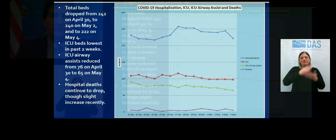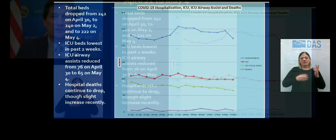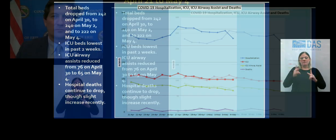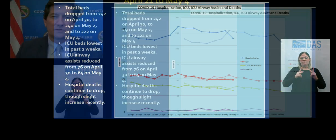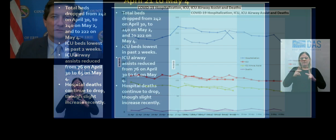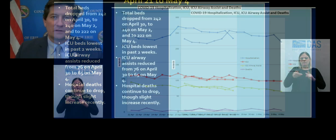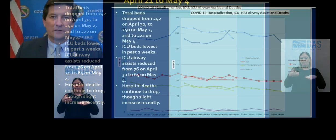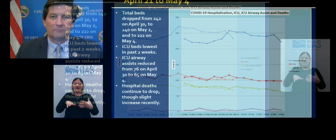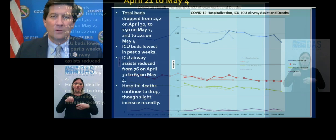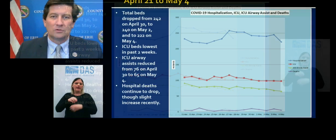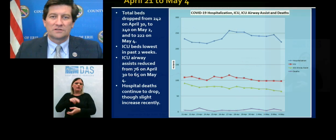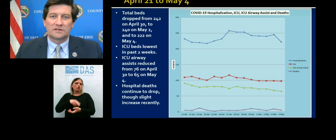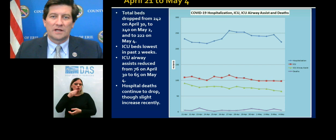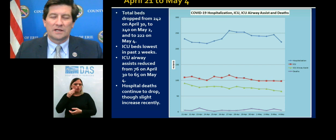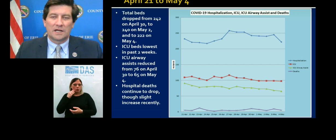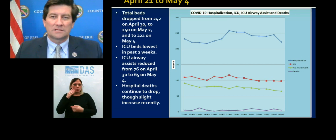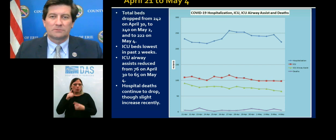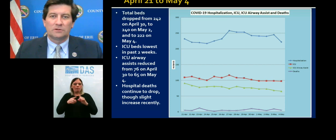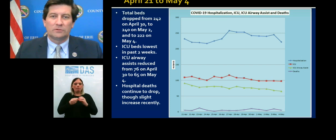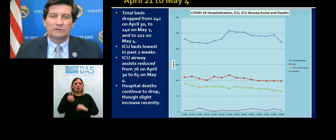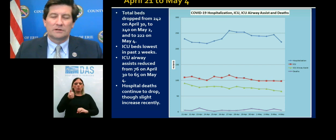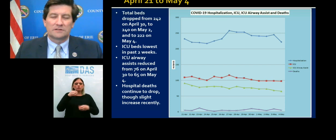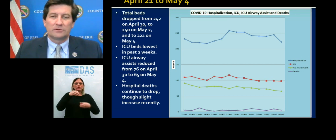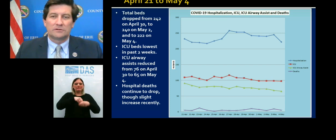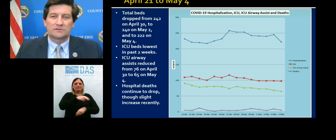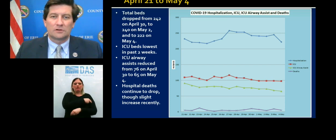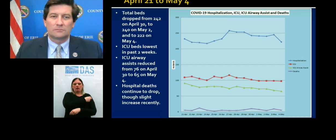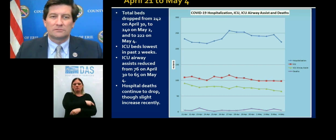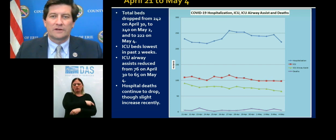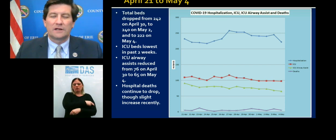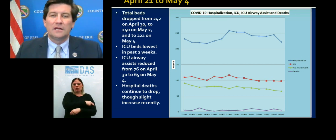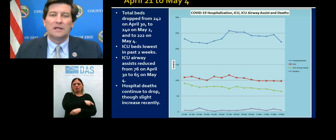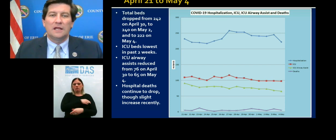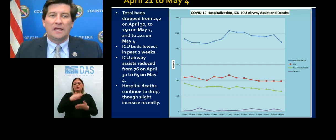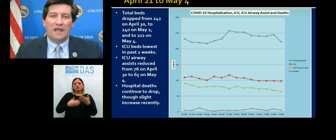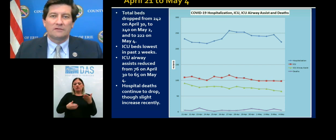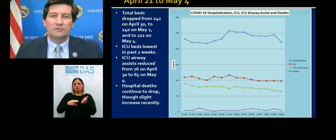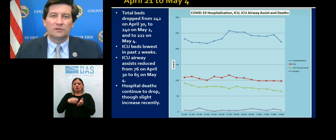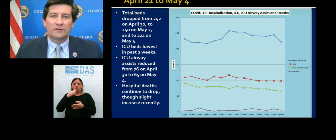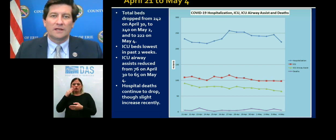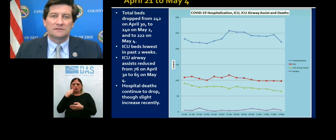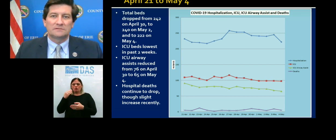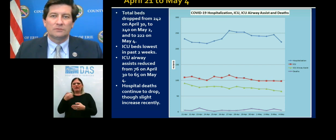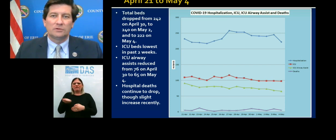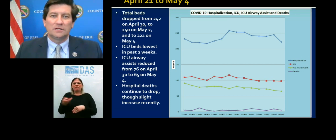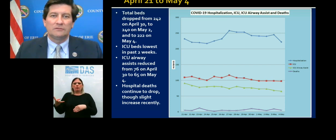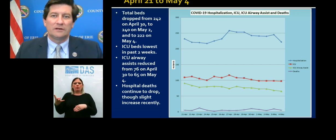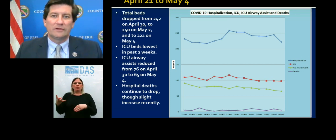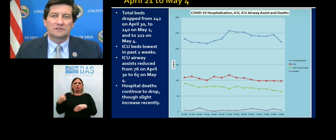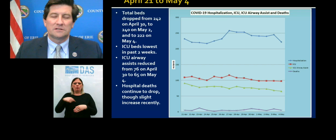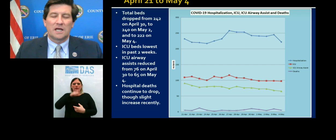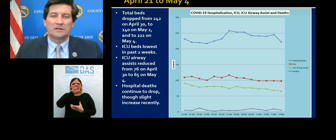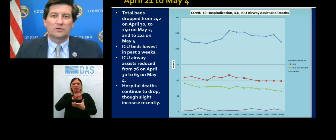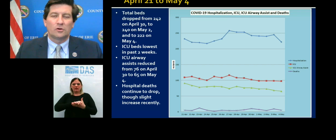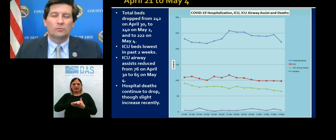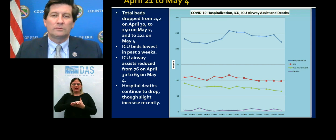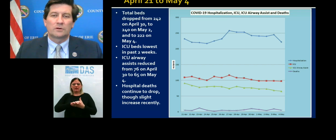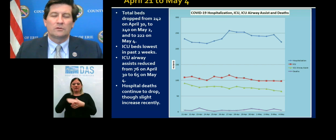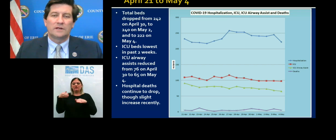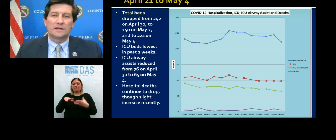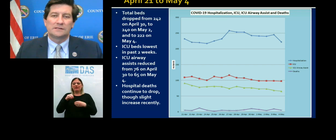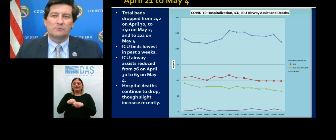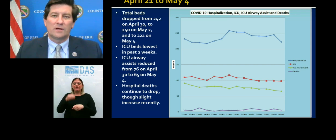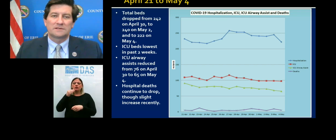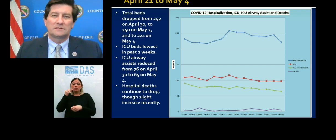dying in nursing homes. Most are dying in a hospital, but there are some in the nursing homes, and we've had a handful of cases, we believe, that have actually died in their home